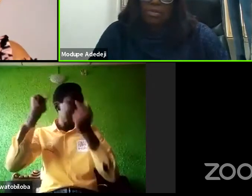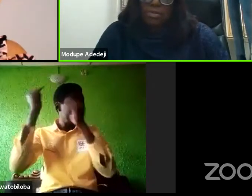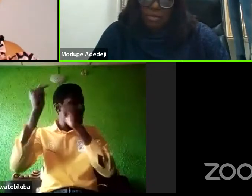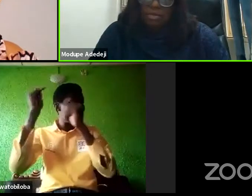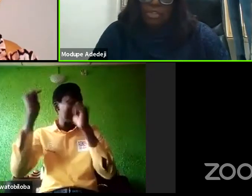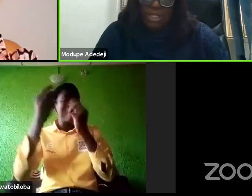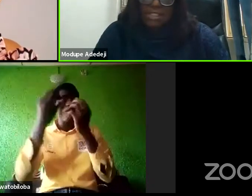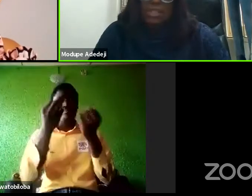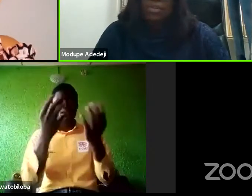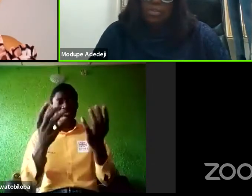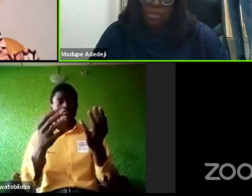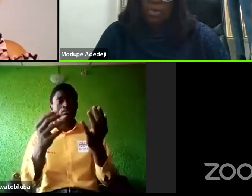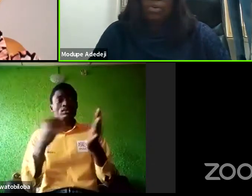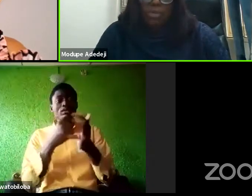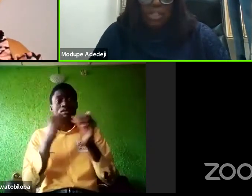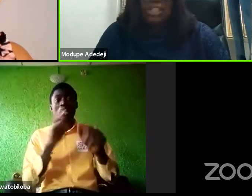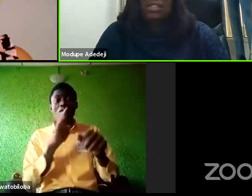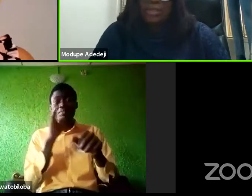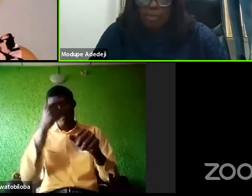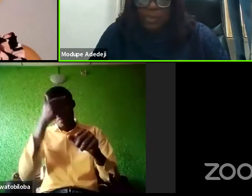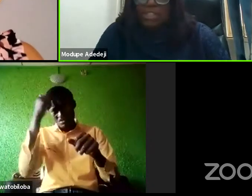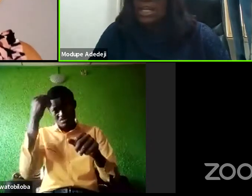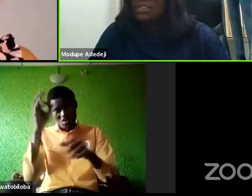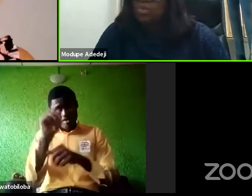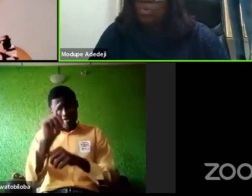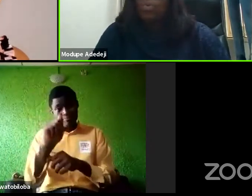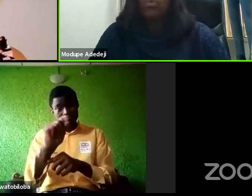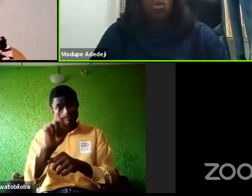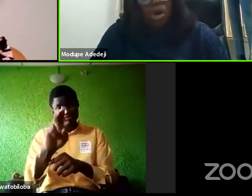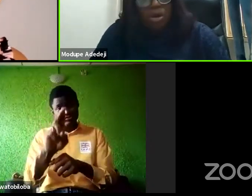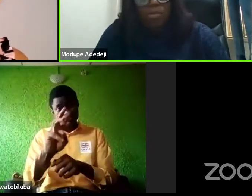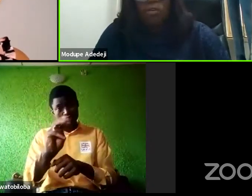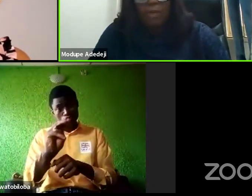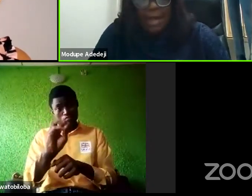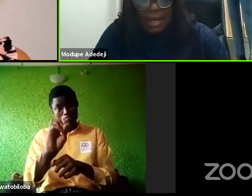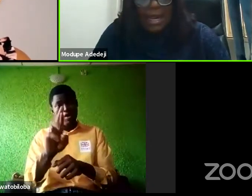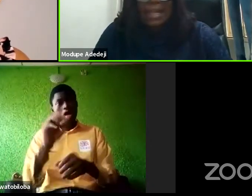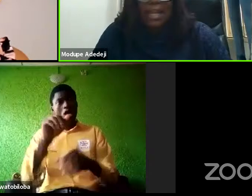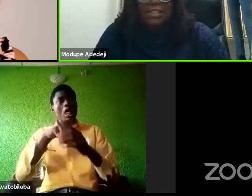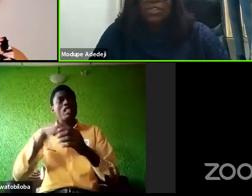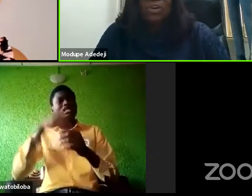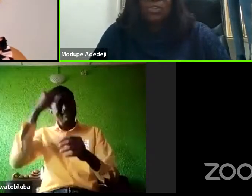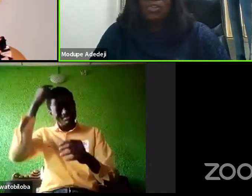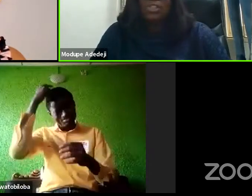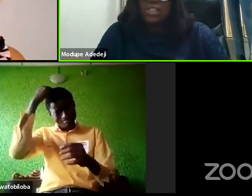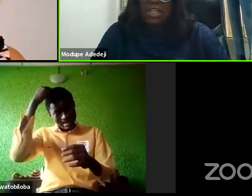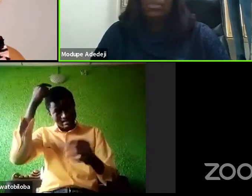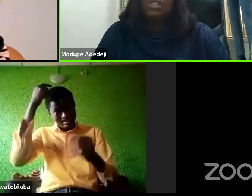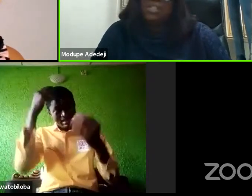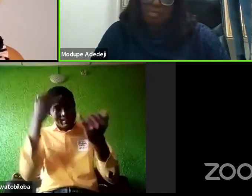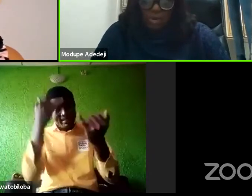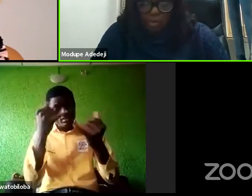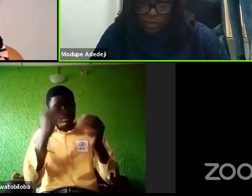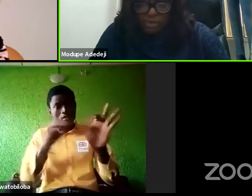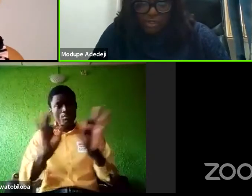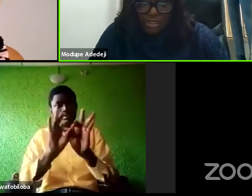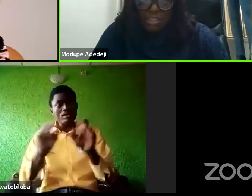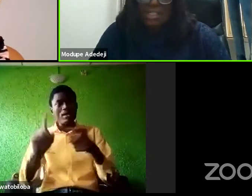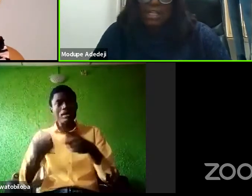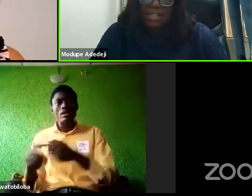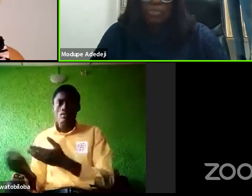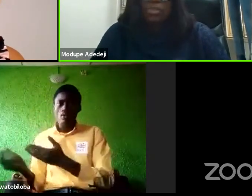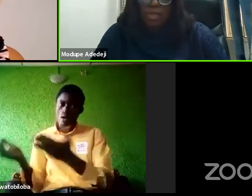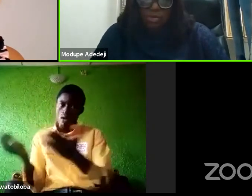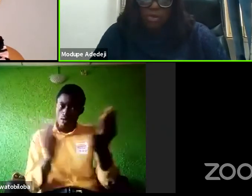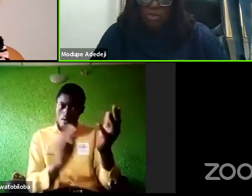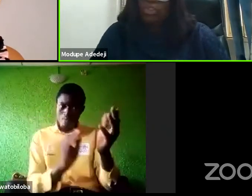brain. Yes. So it's important to come over and let the doctor just tell you.